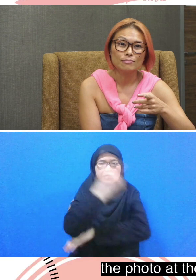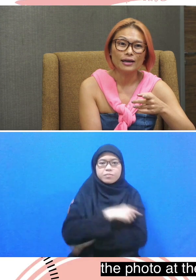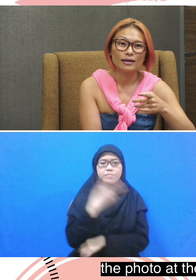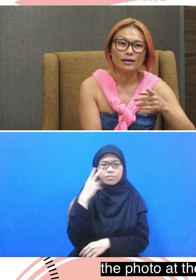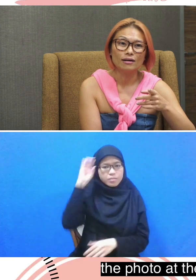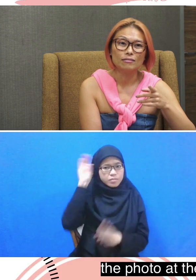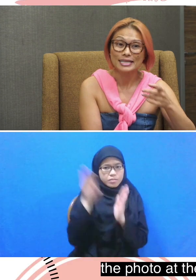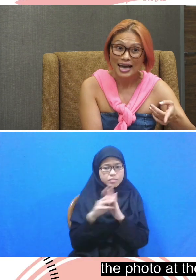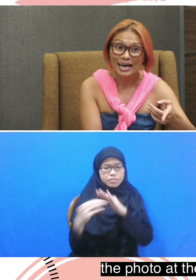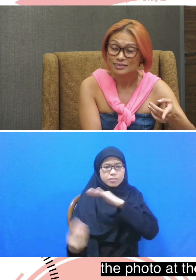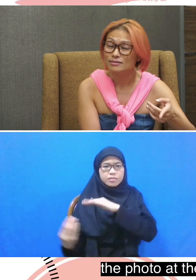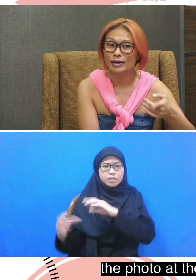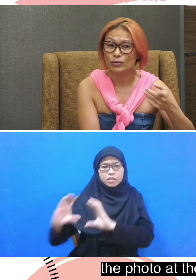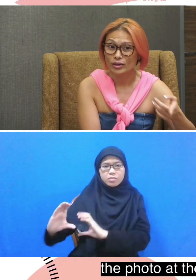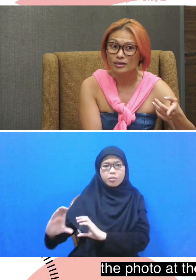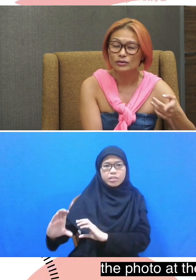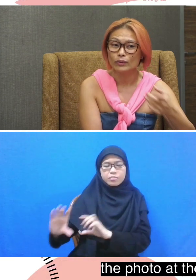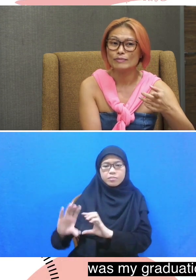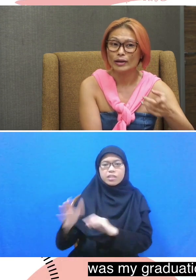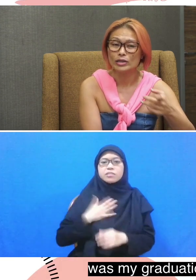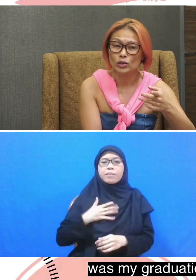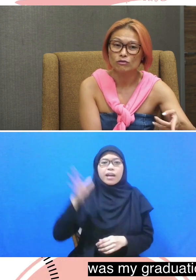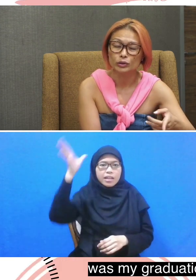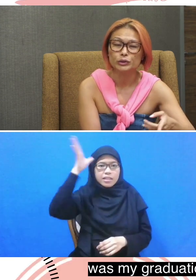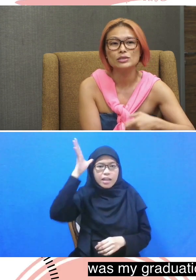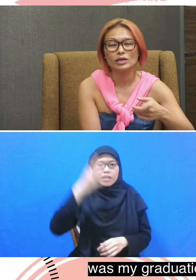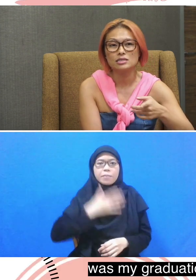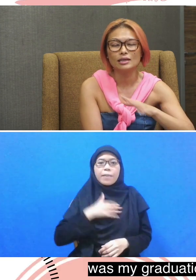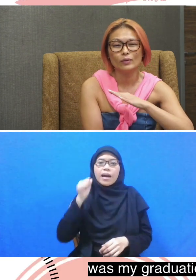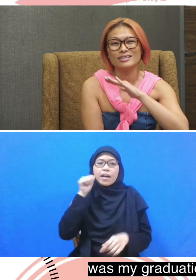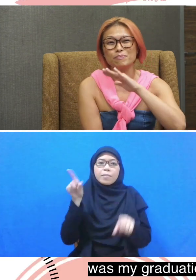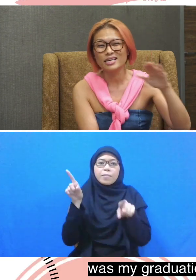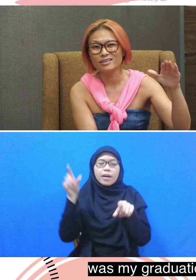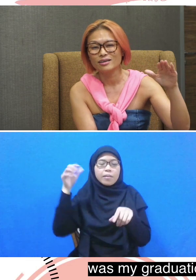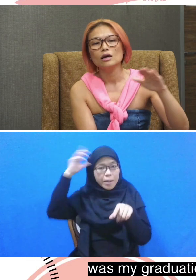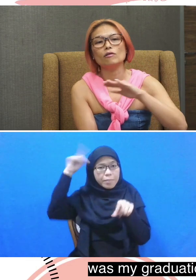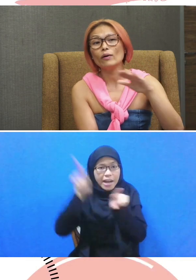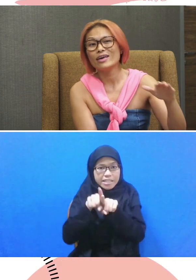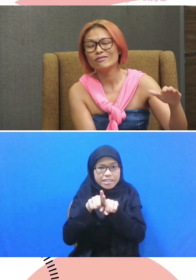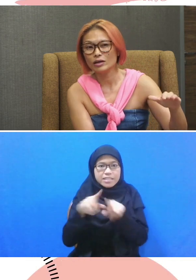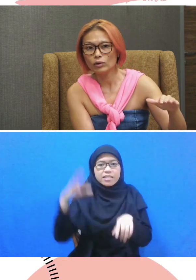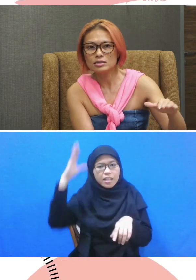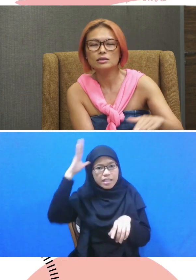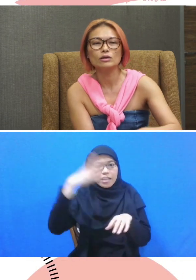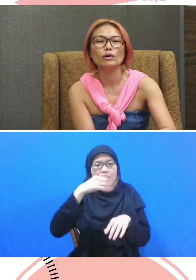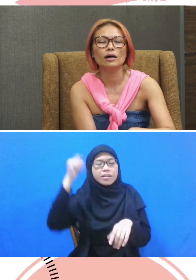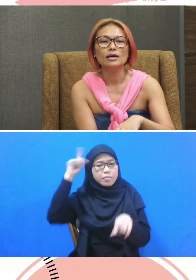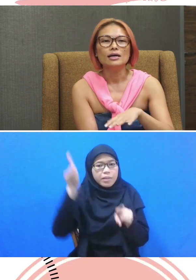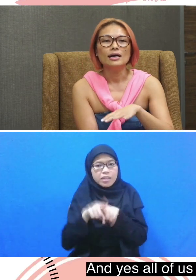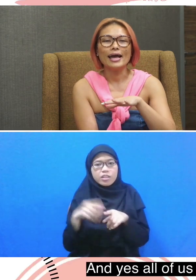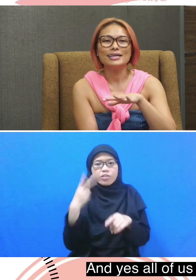it's my dad, my brother. You know, that was my graduation photo. As you can see, that was at the peak of how heavy I was, you